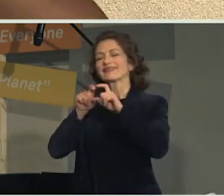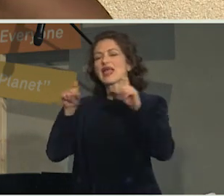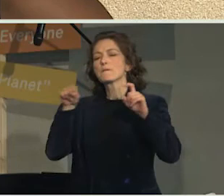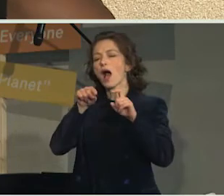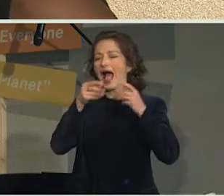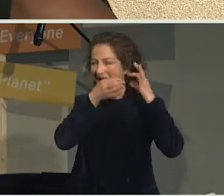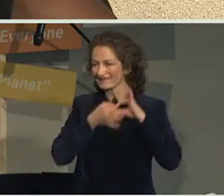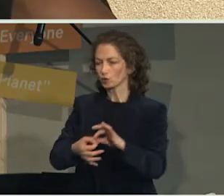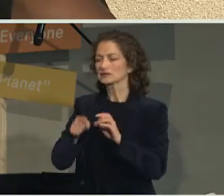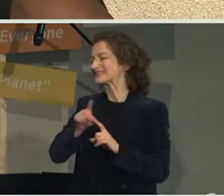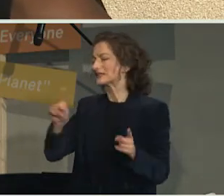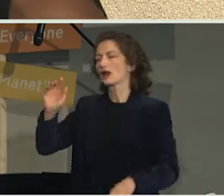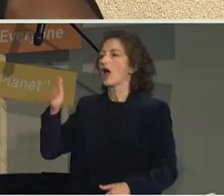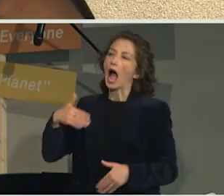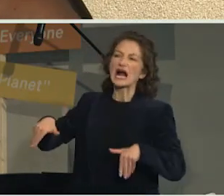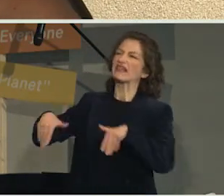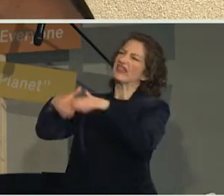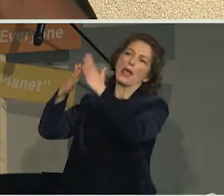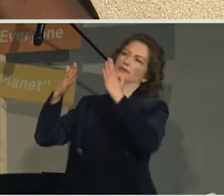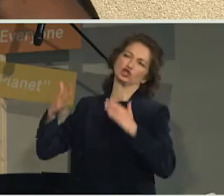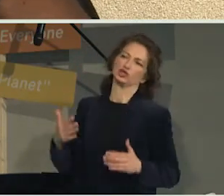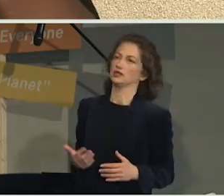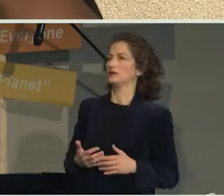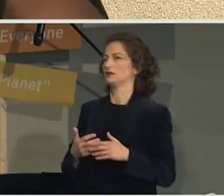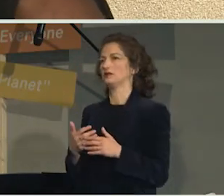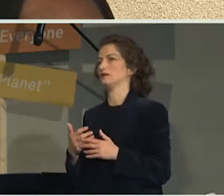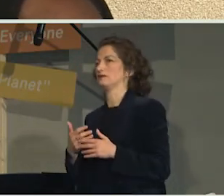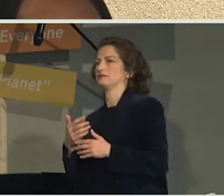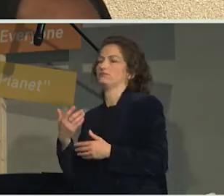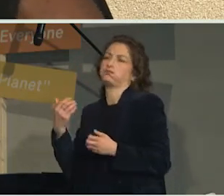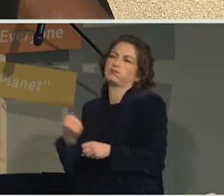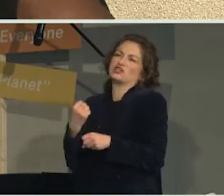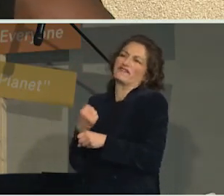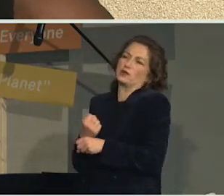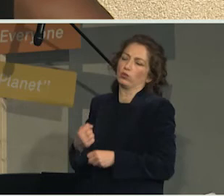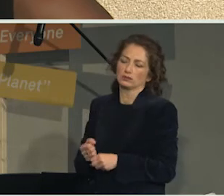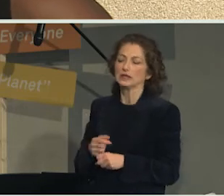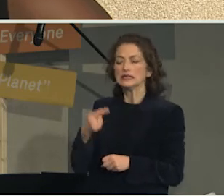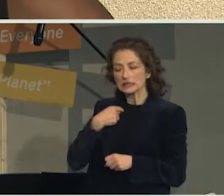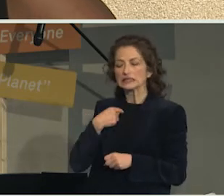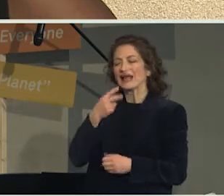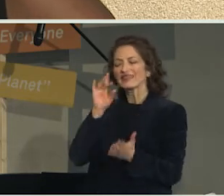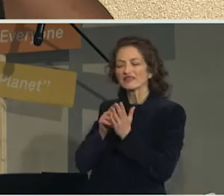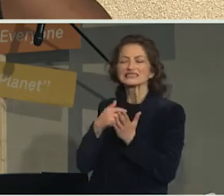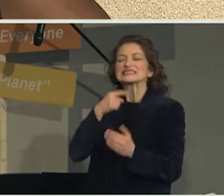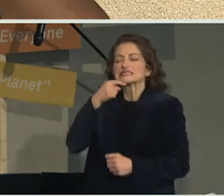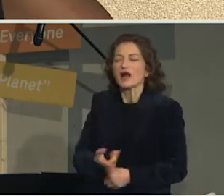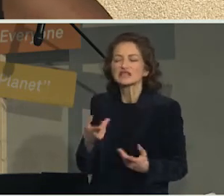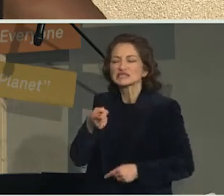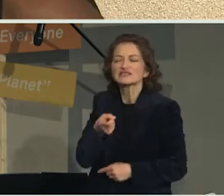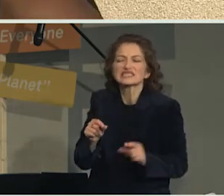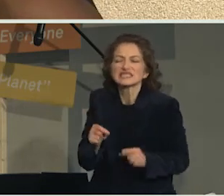academic undertaking, but as backtalk. I call it backtalk against power. So my